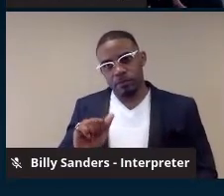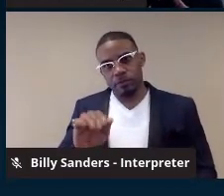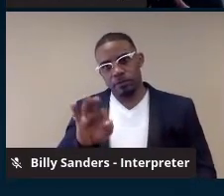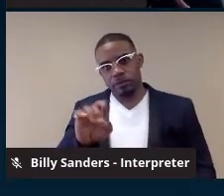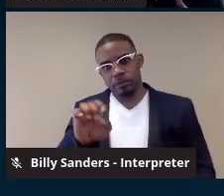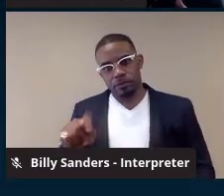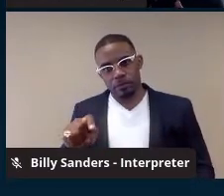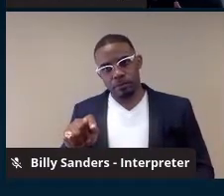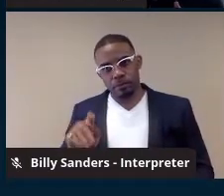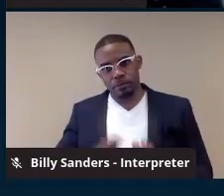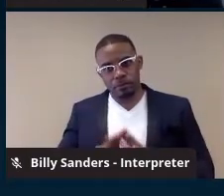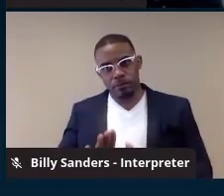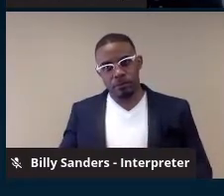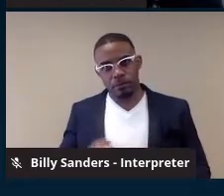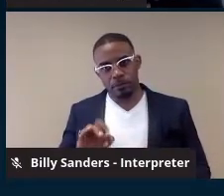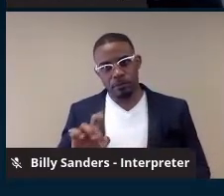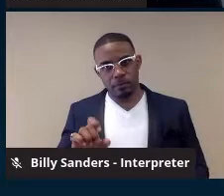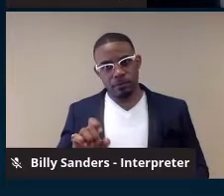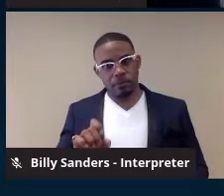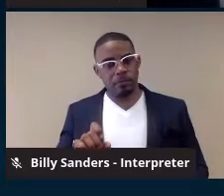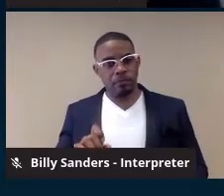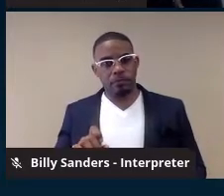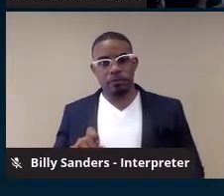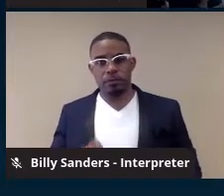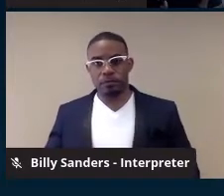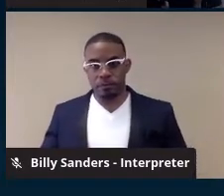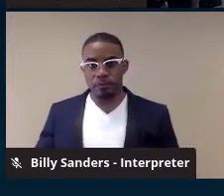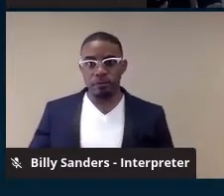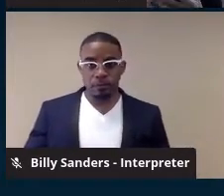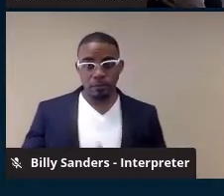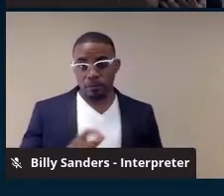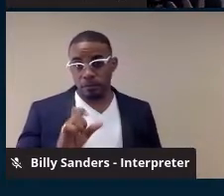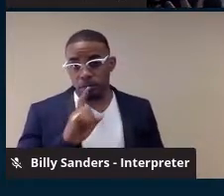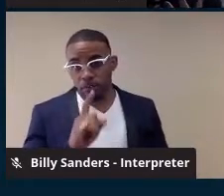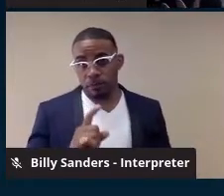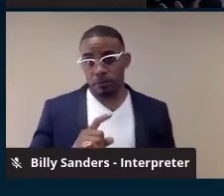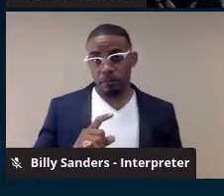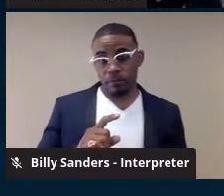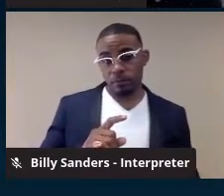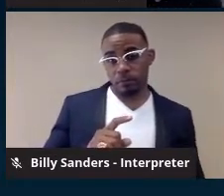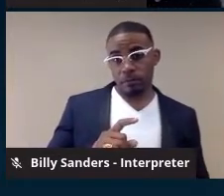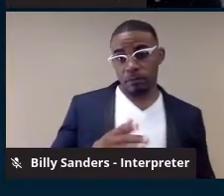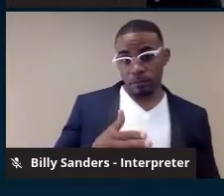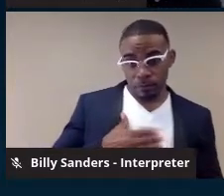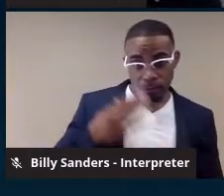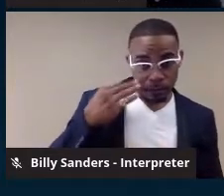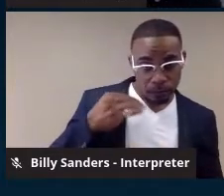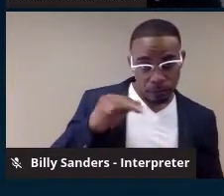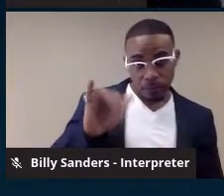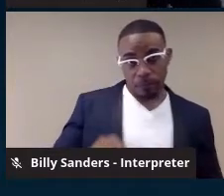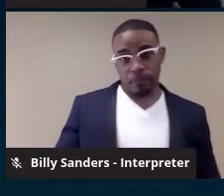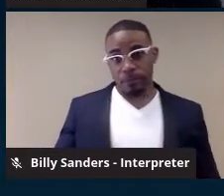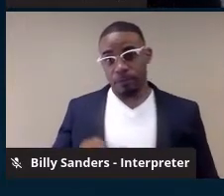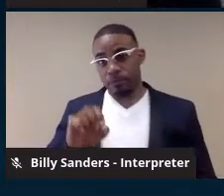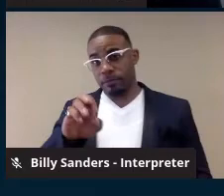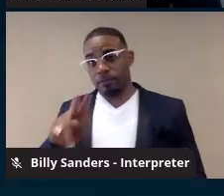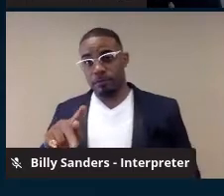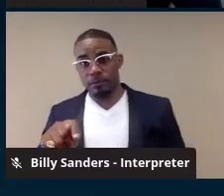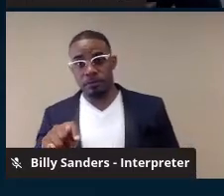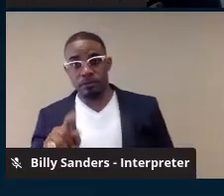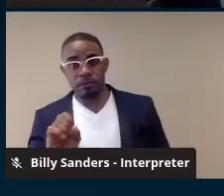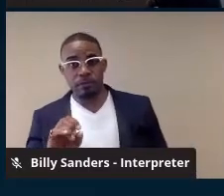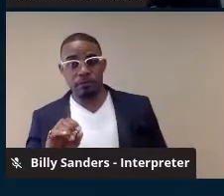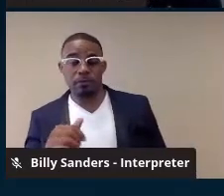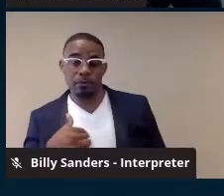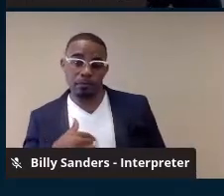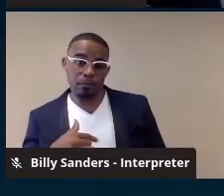it would be cool to talk about the history of my experience with C# and .NET. So I